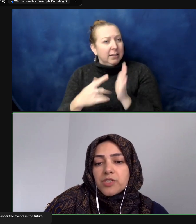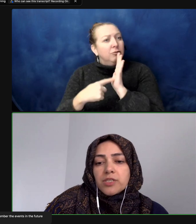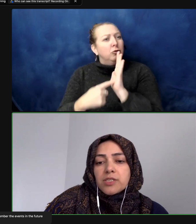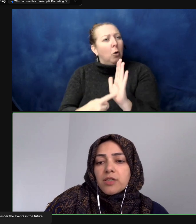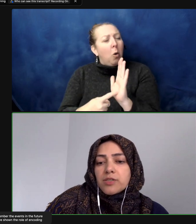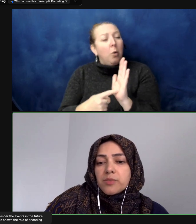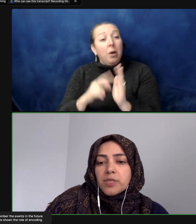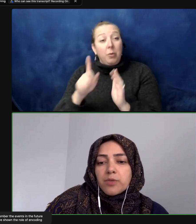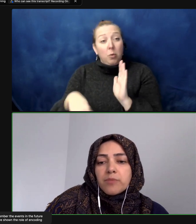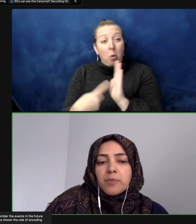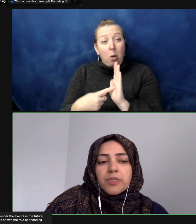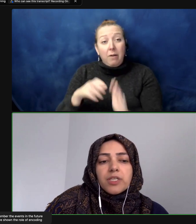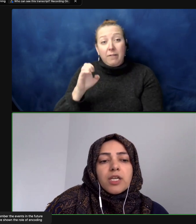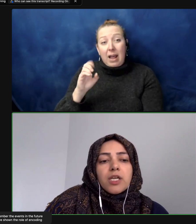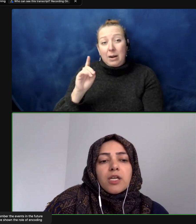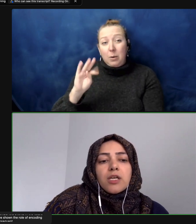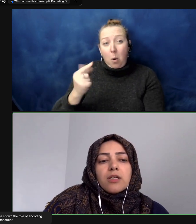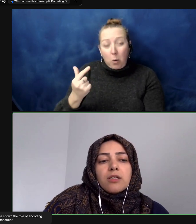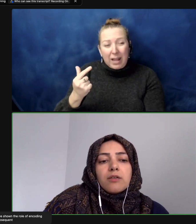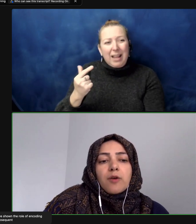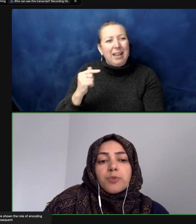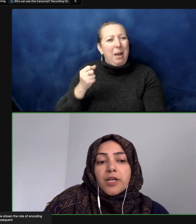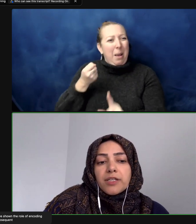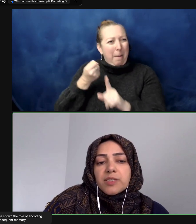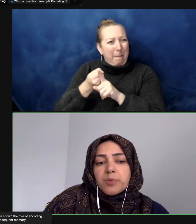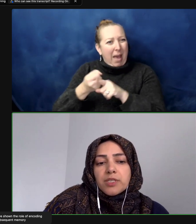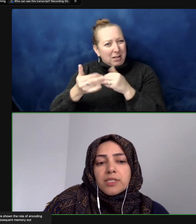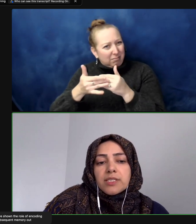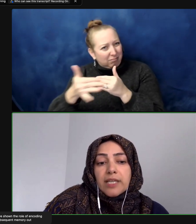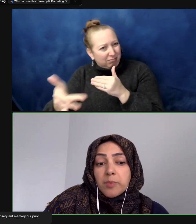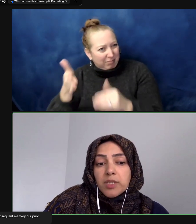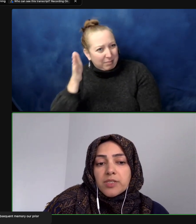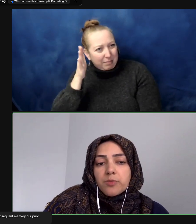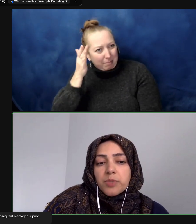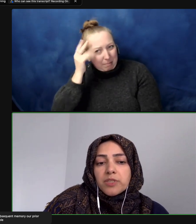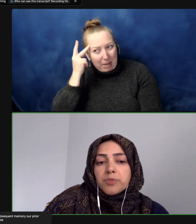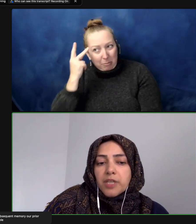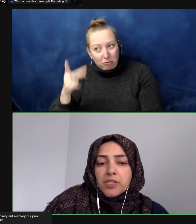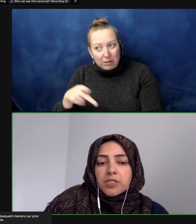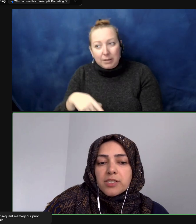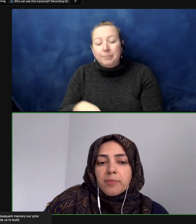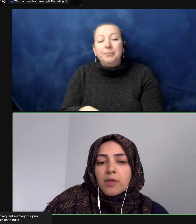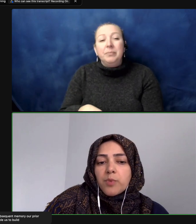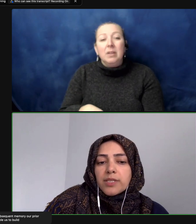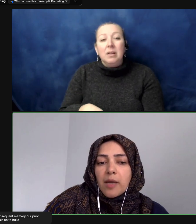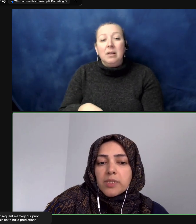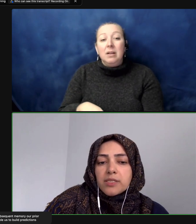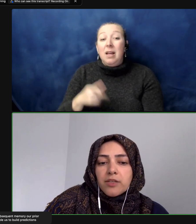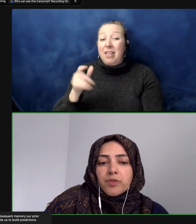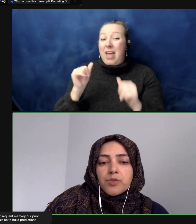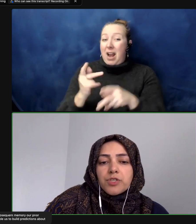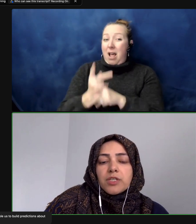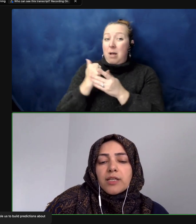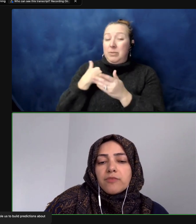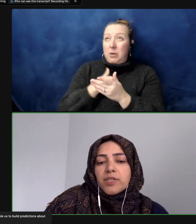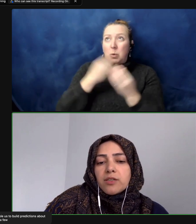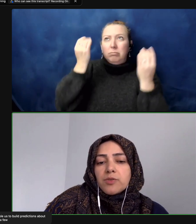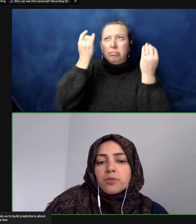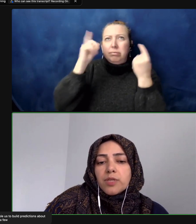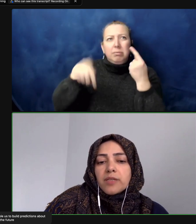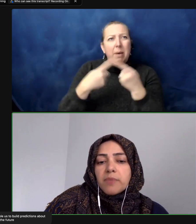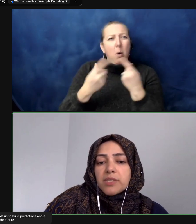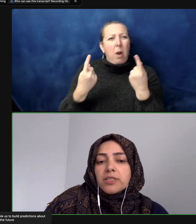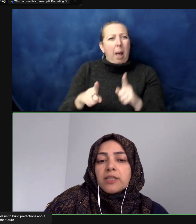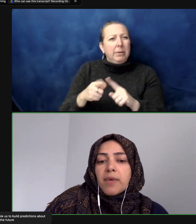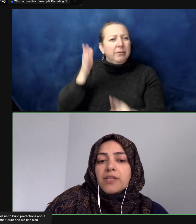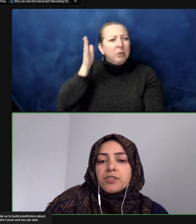encoded conditions on subsequent memory. Our prior experiences enable us to build predictions about what happens in the future, and we can